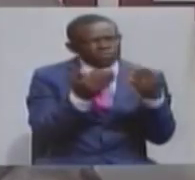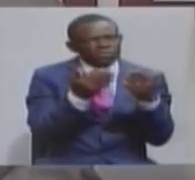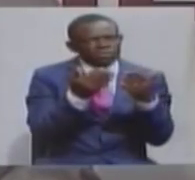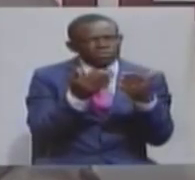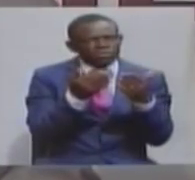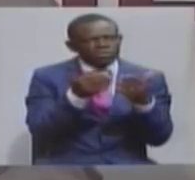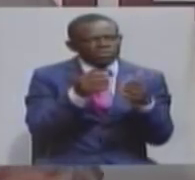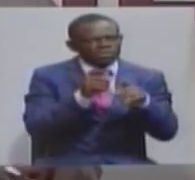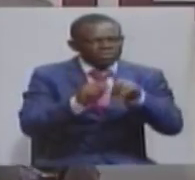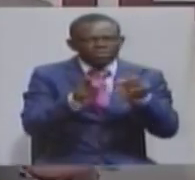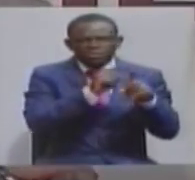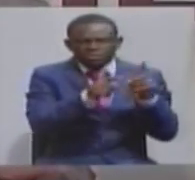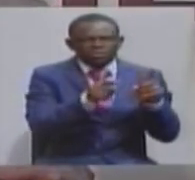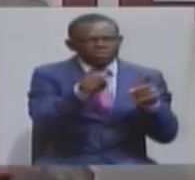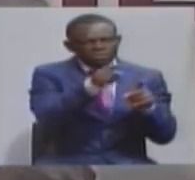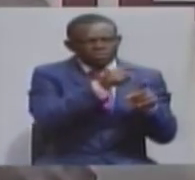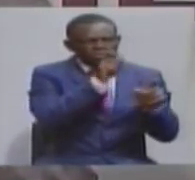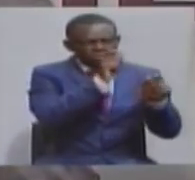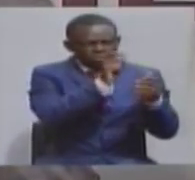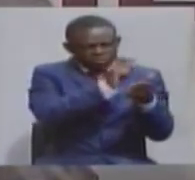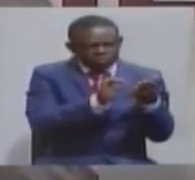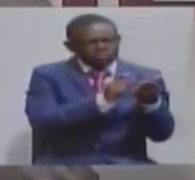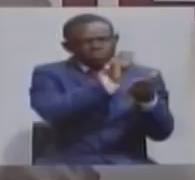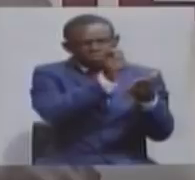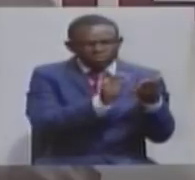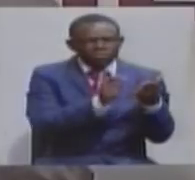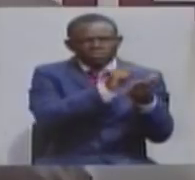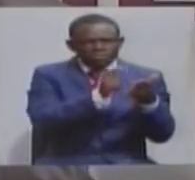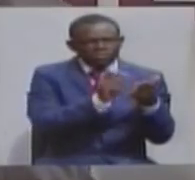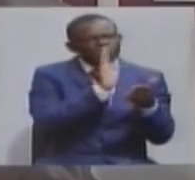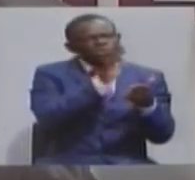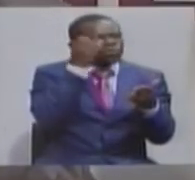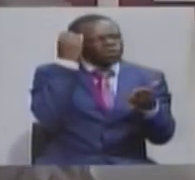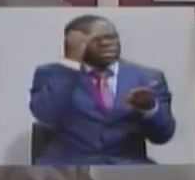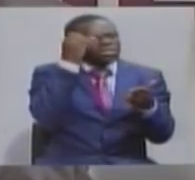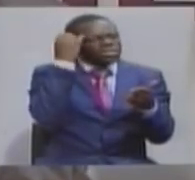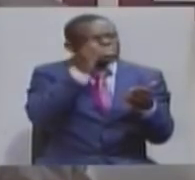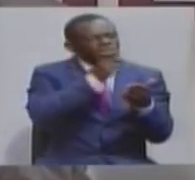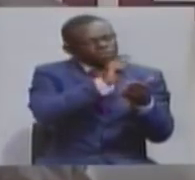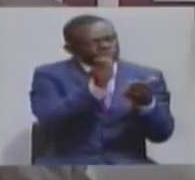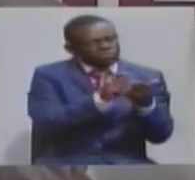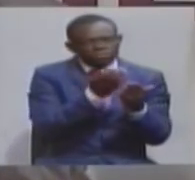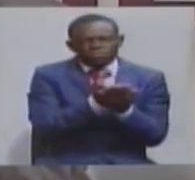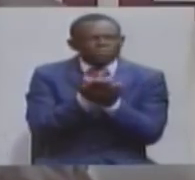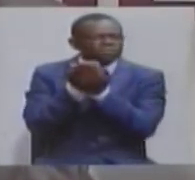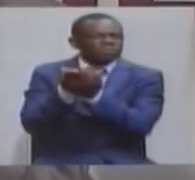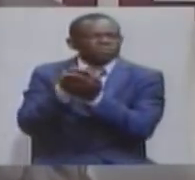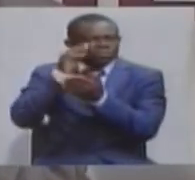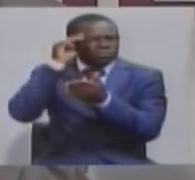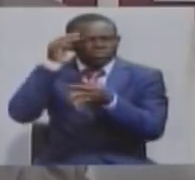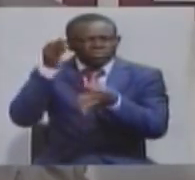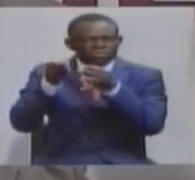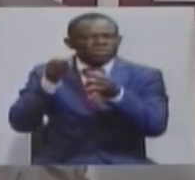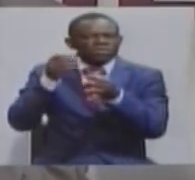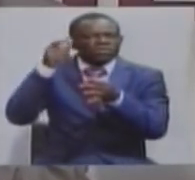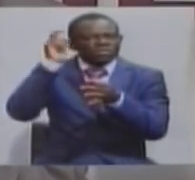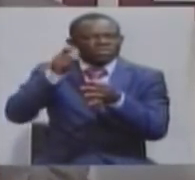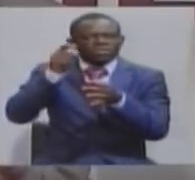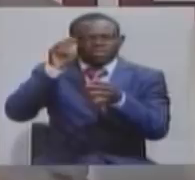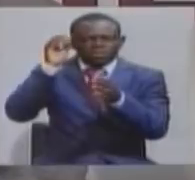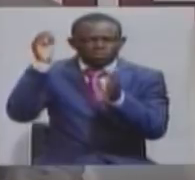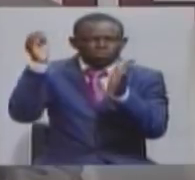some players who have been making a lot of comments about the Constitution, but failed to seize the opportunity that was given to them to make submissions.